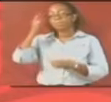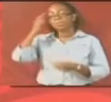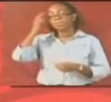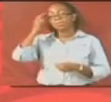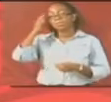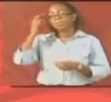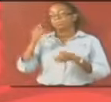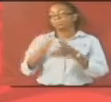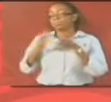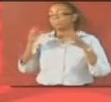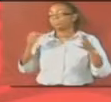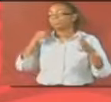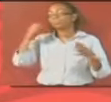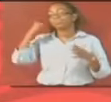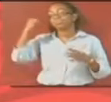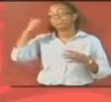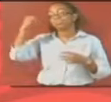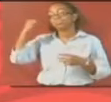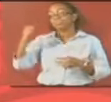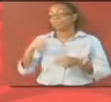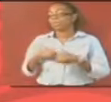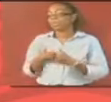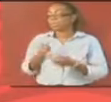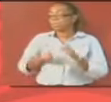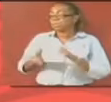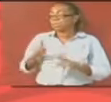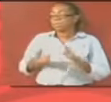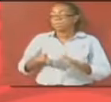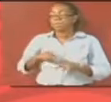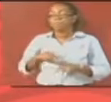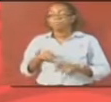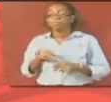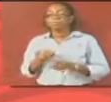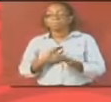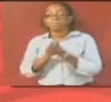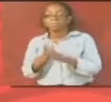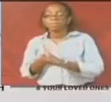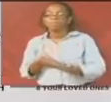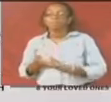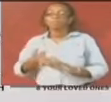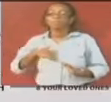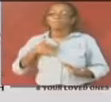better make people be able to cope within their own environments.